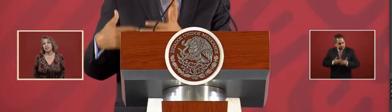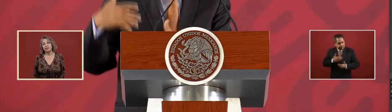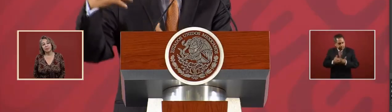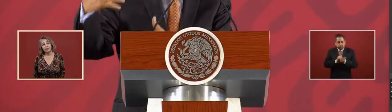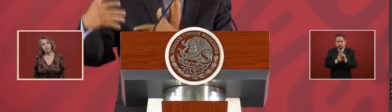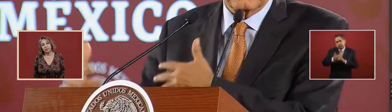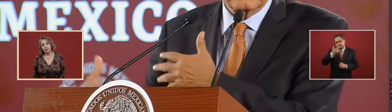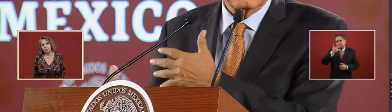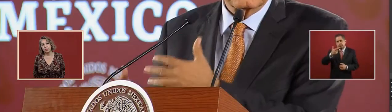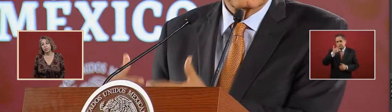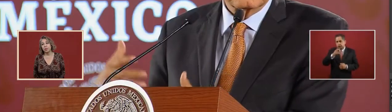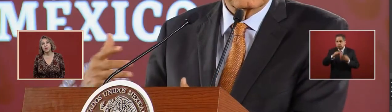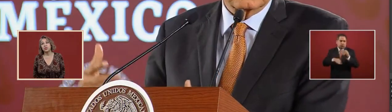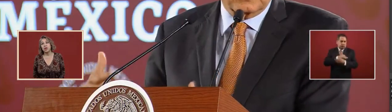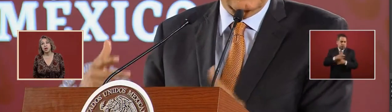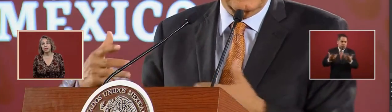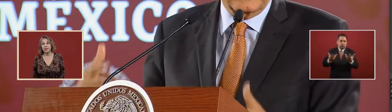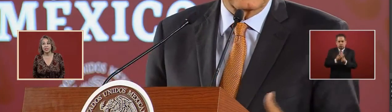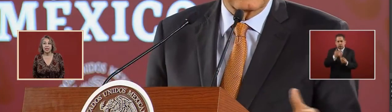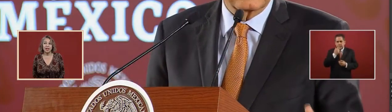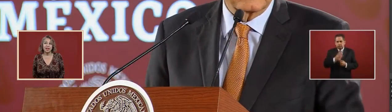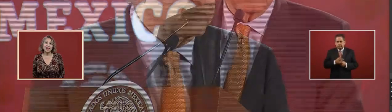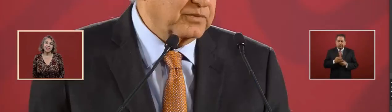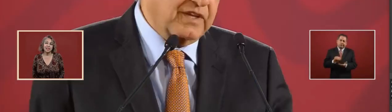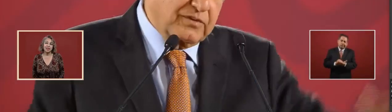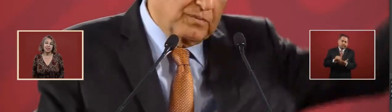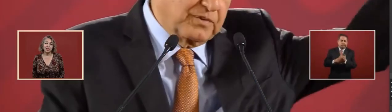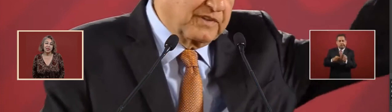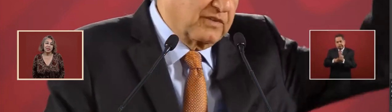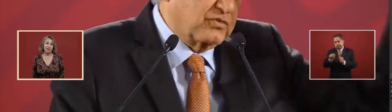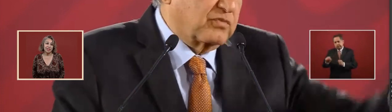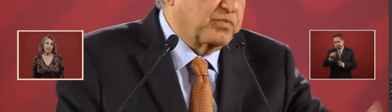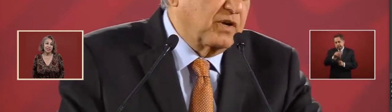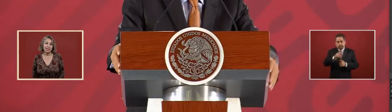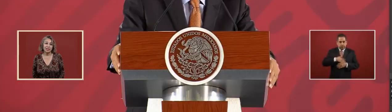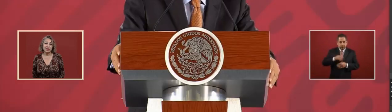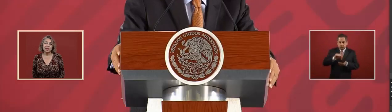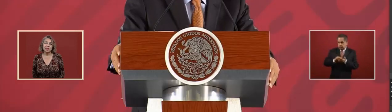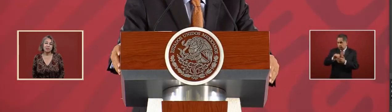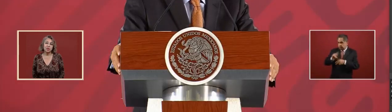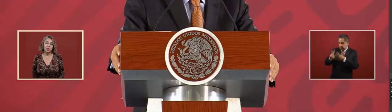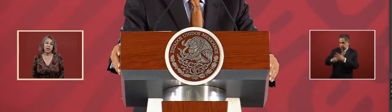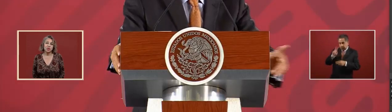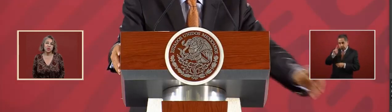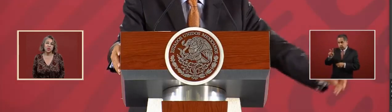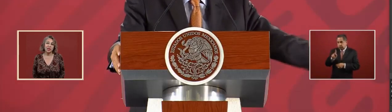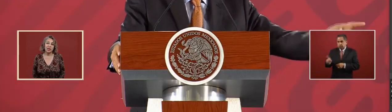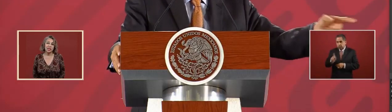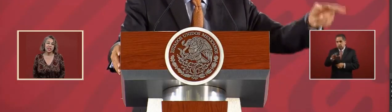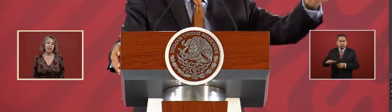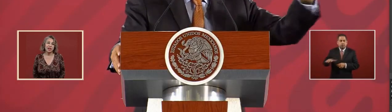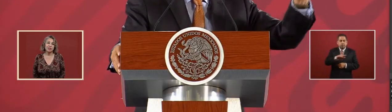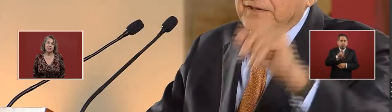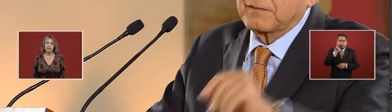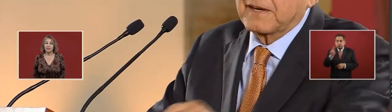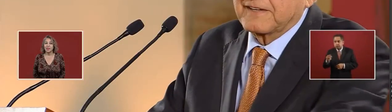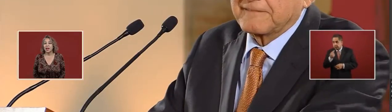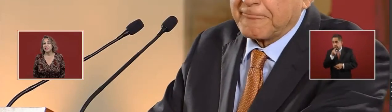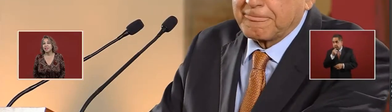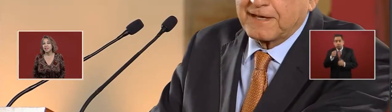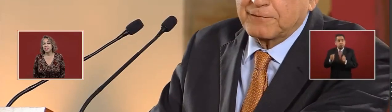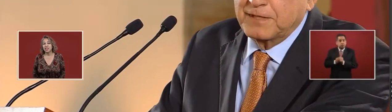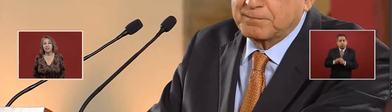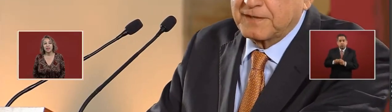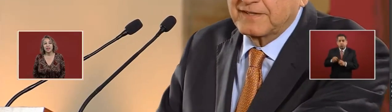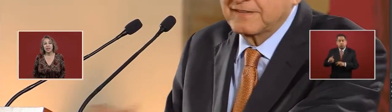advanced. Entre todos. Between todavía all of us. Hay. Yes, porque still, there is. Because sometimes when I go pueblos, through the little towns, I